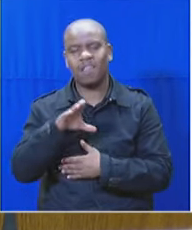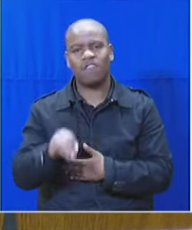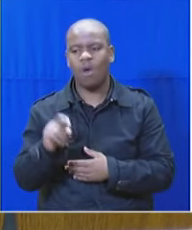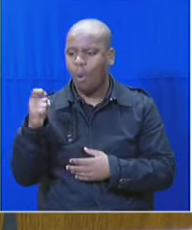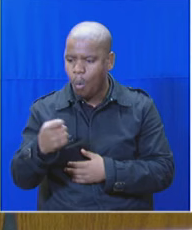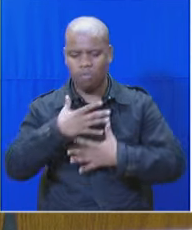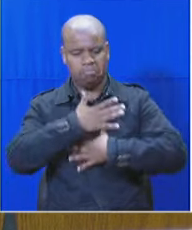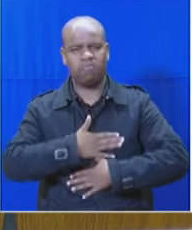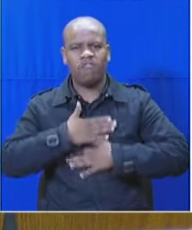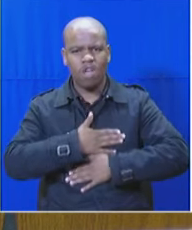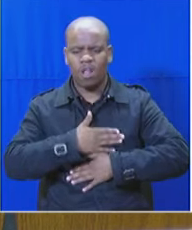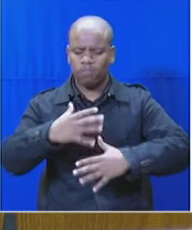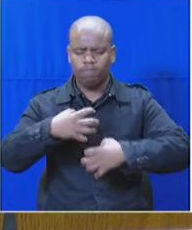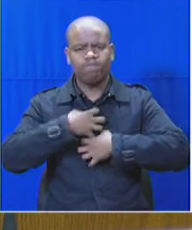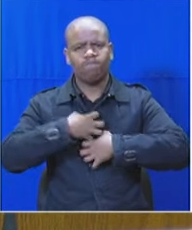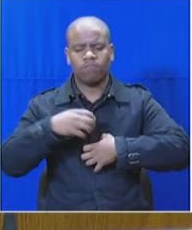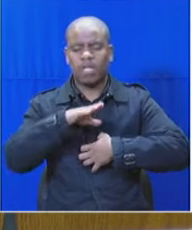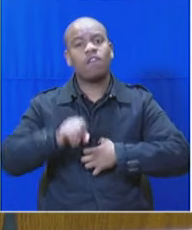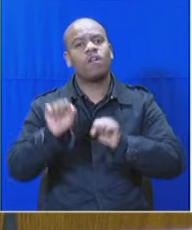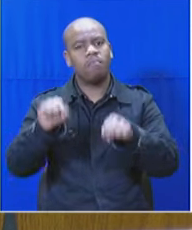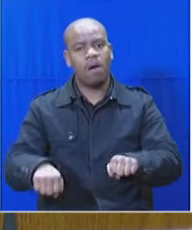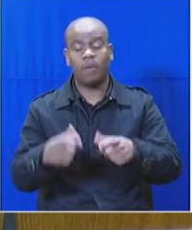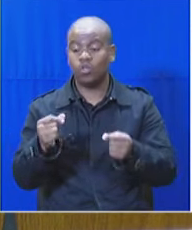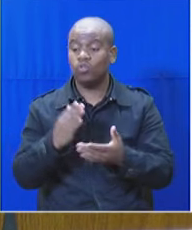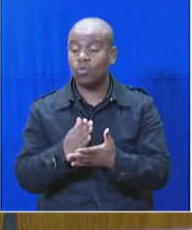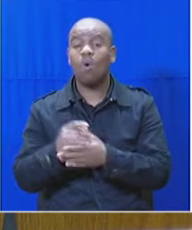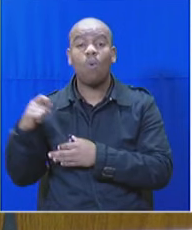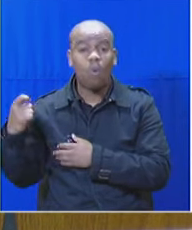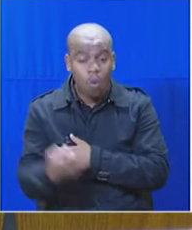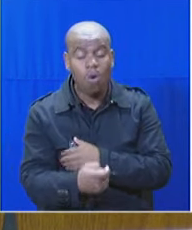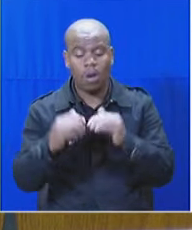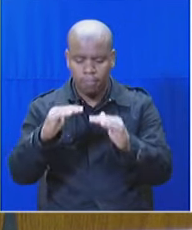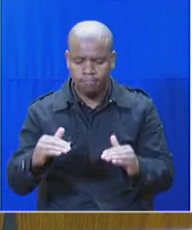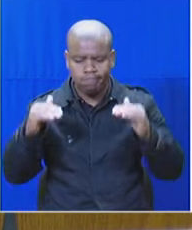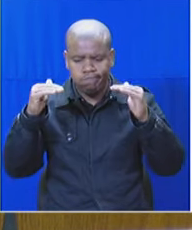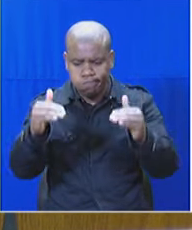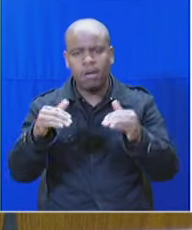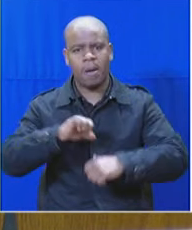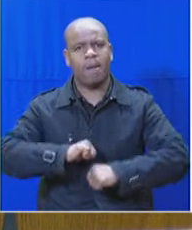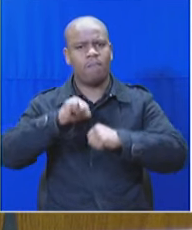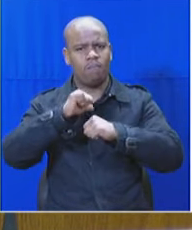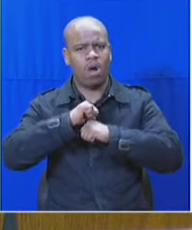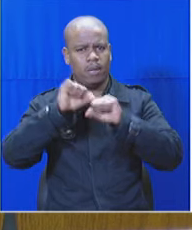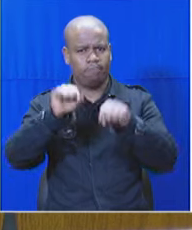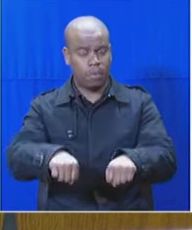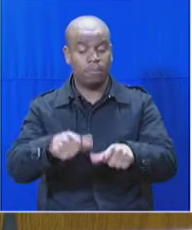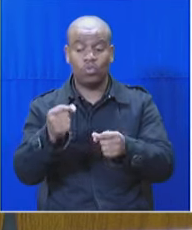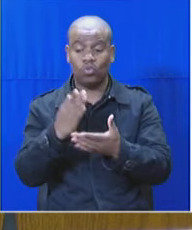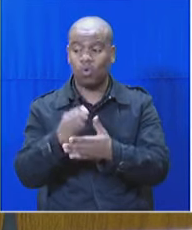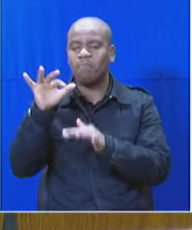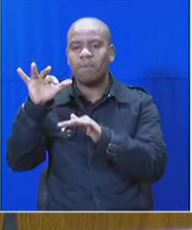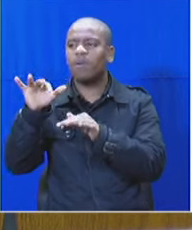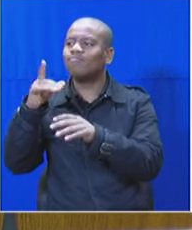belongs to all who live in it, to promote common loyalty to and pride in the country, and to create a universal sense of